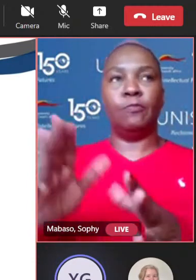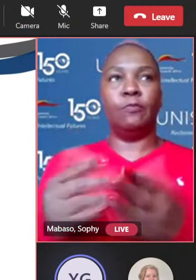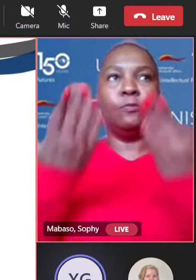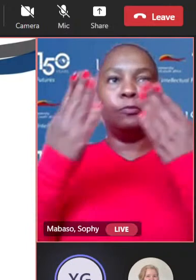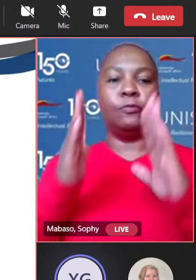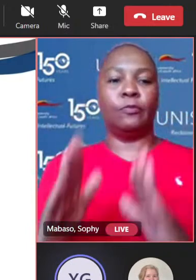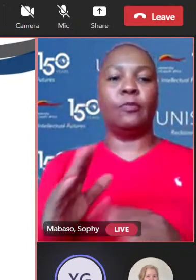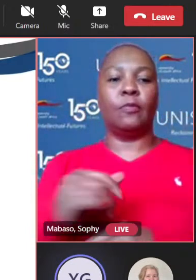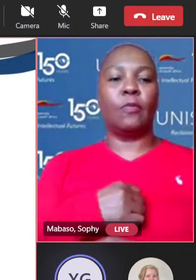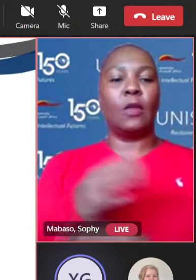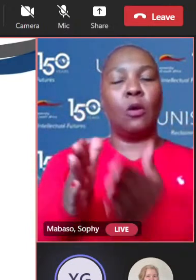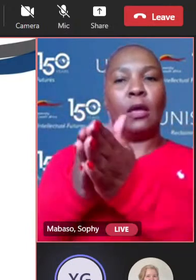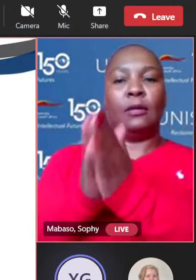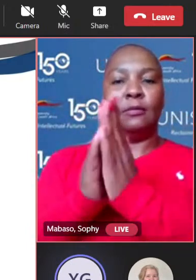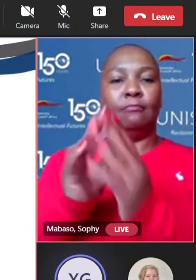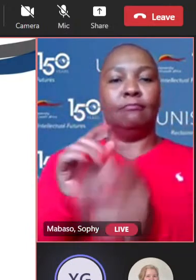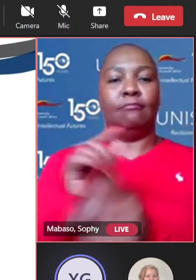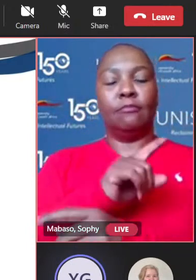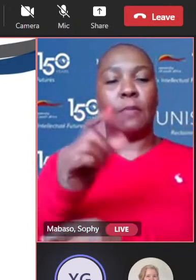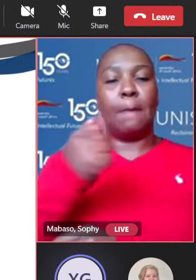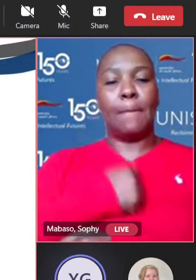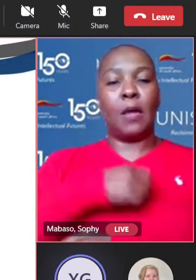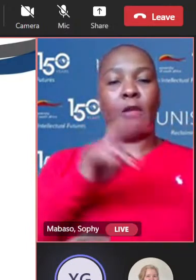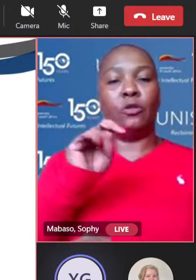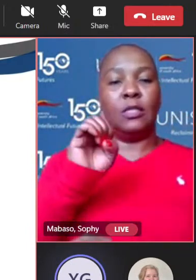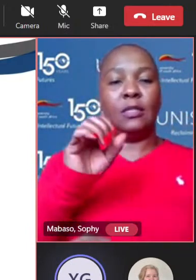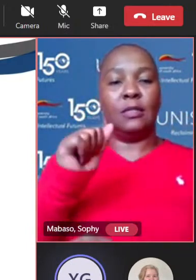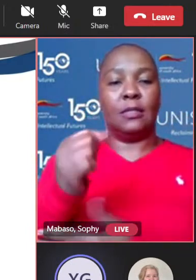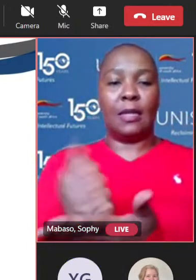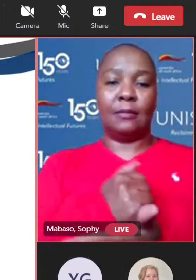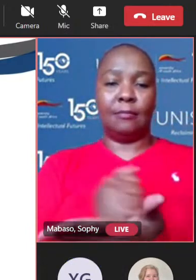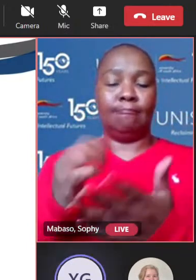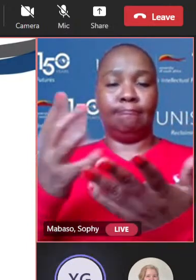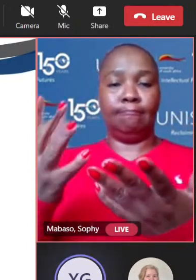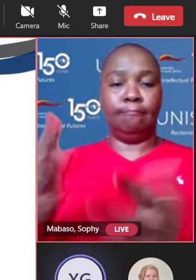are asked to register for My Unisa, and